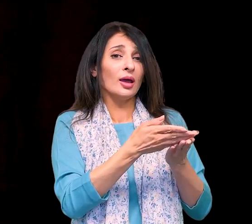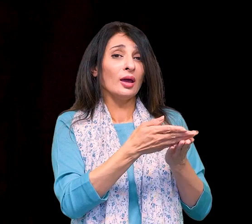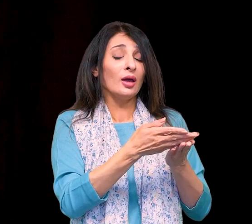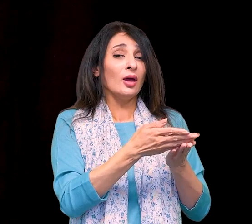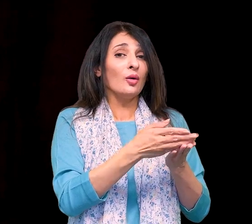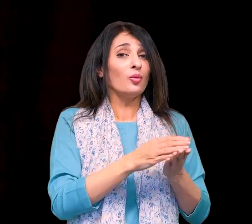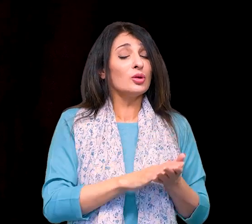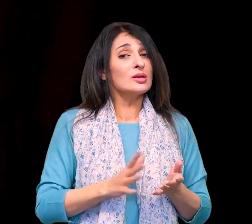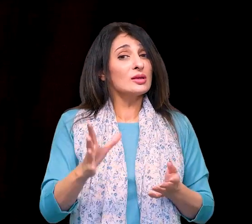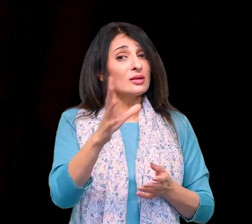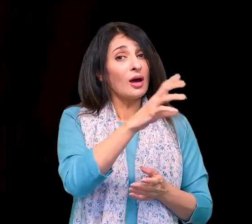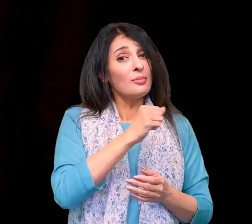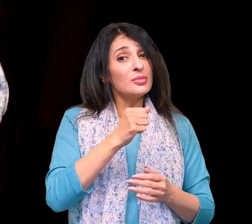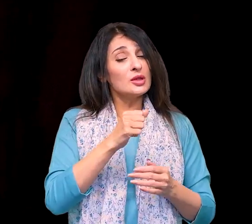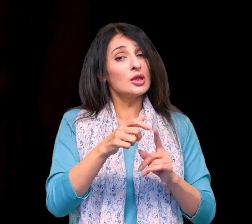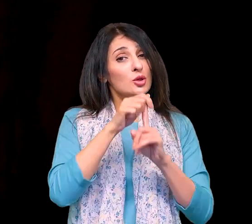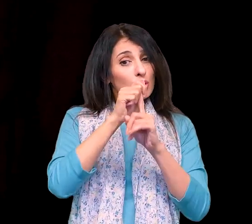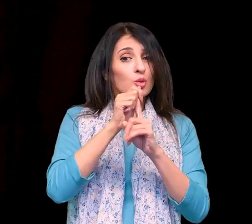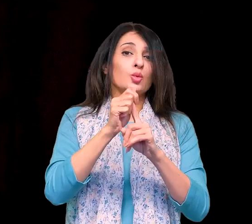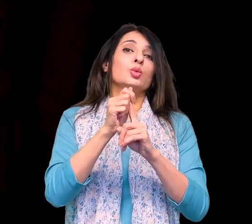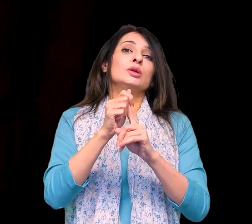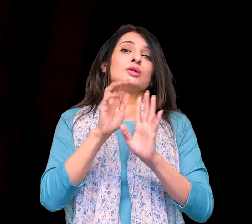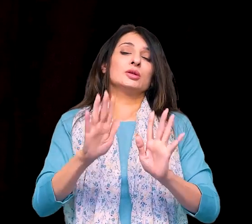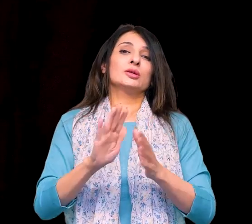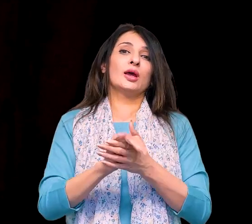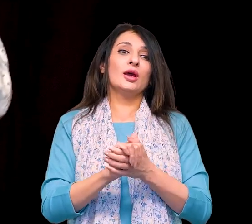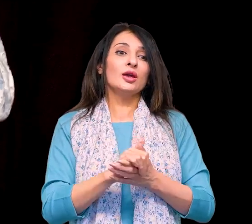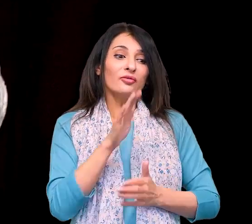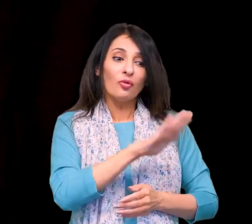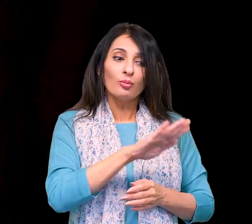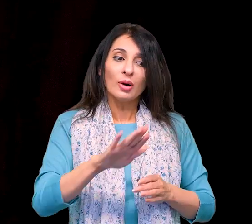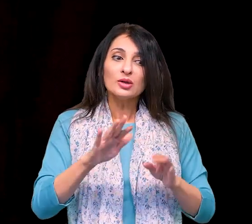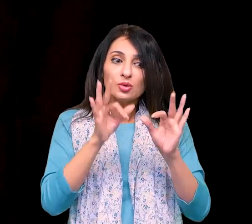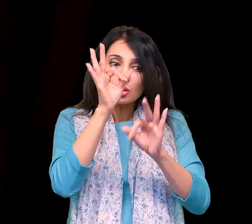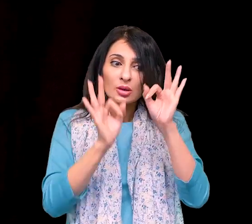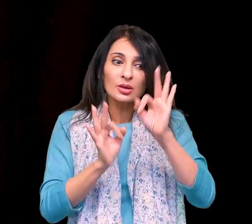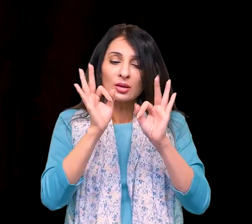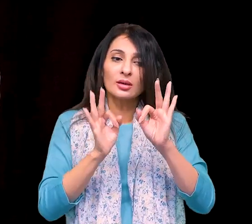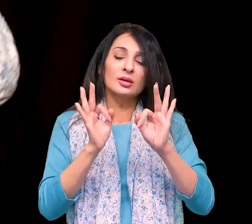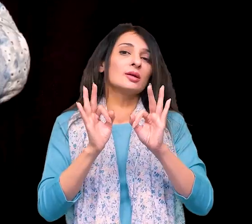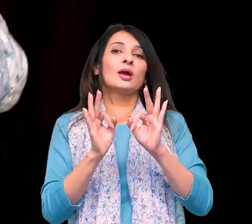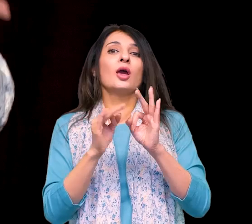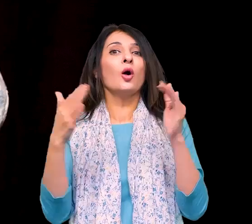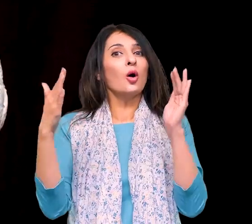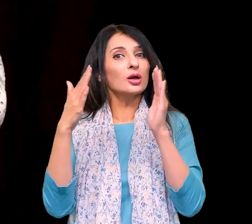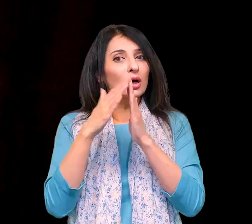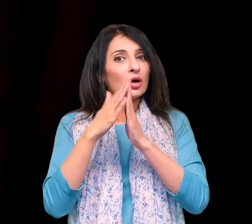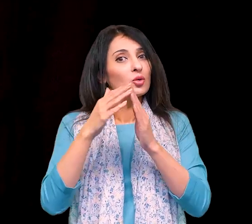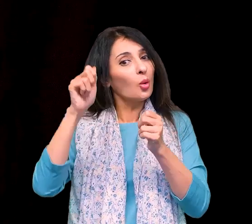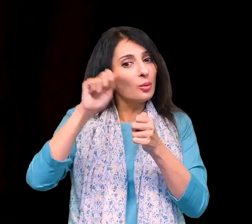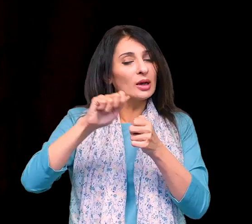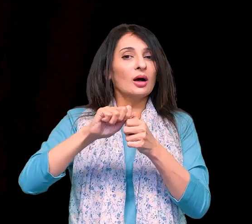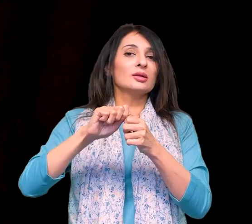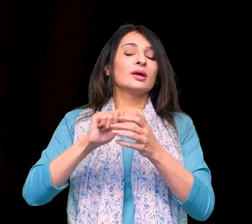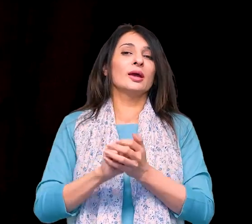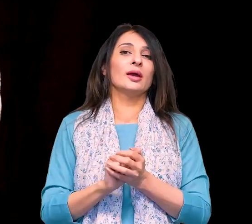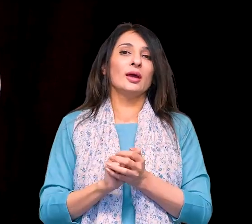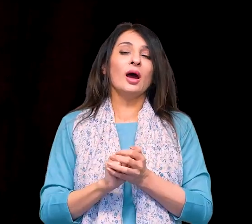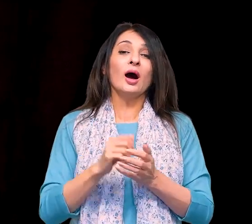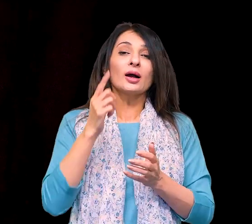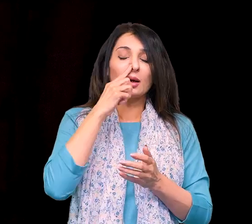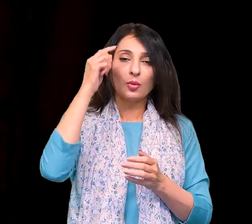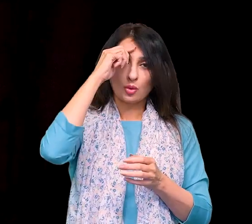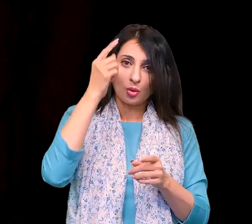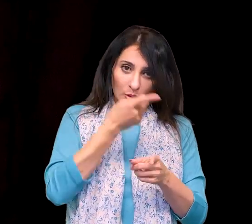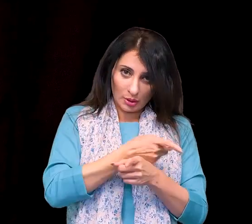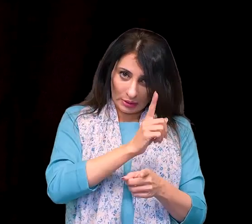the woman is the fulcrum of the mentality of the house, of the thinking of her children, of the ideology the house follows. So